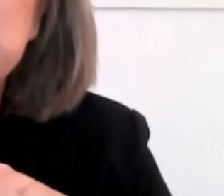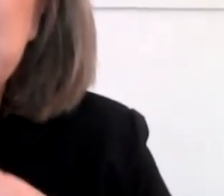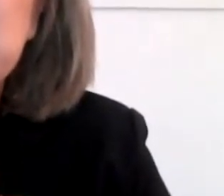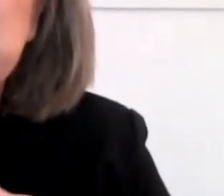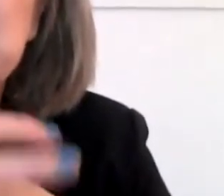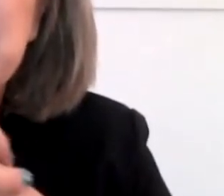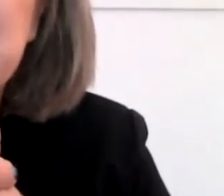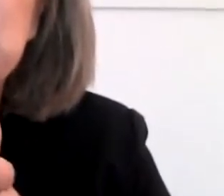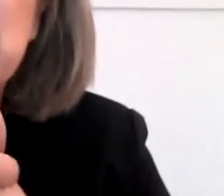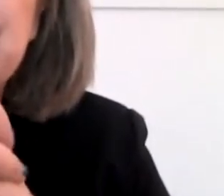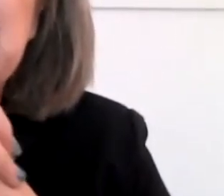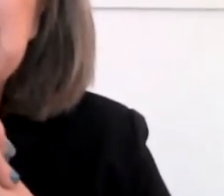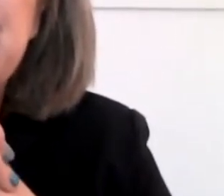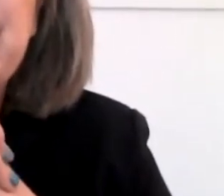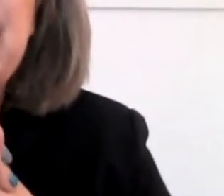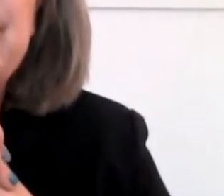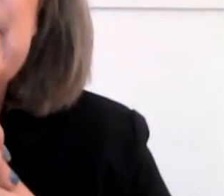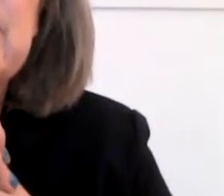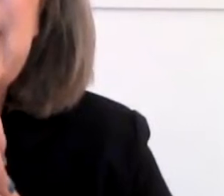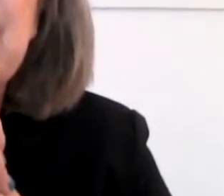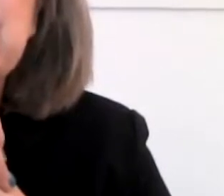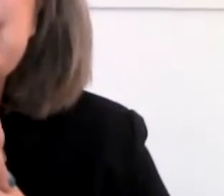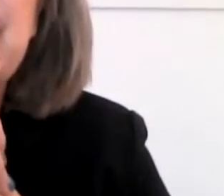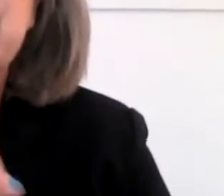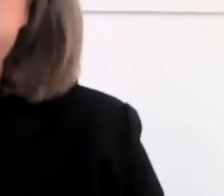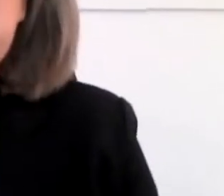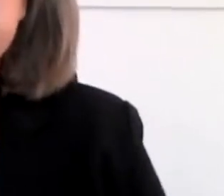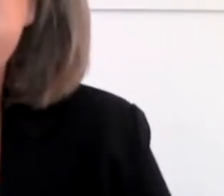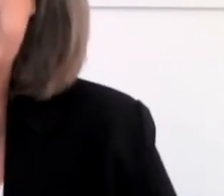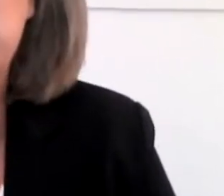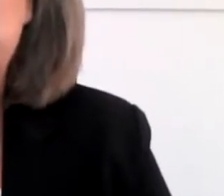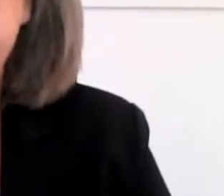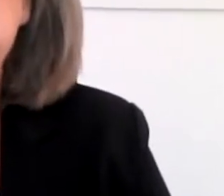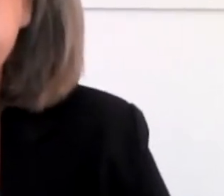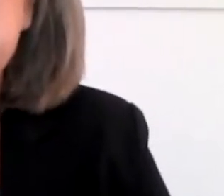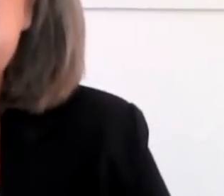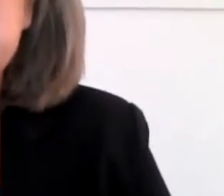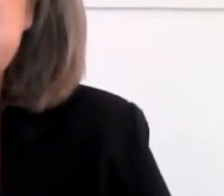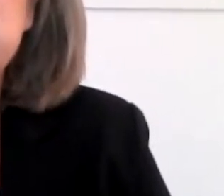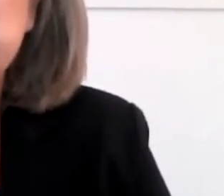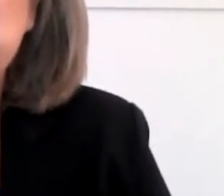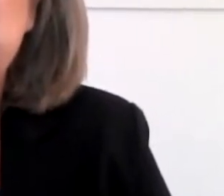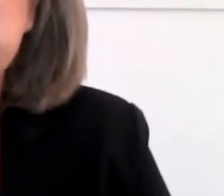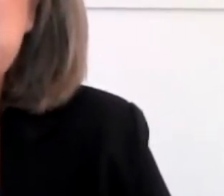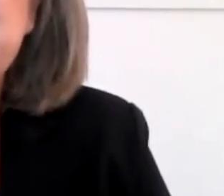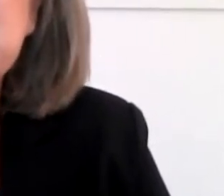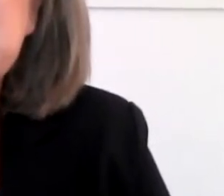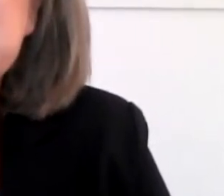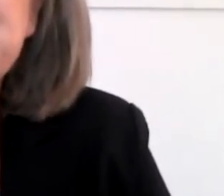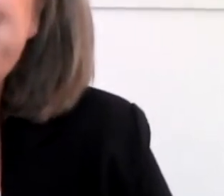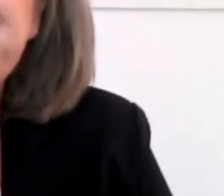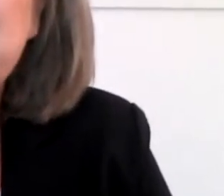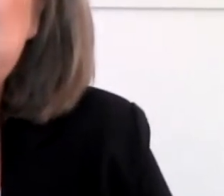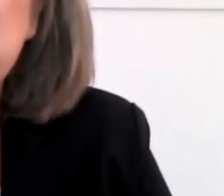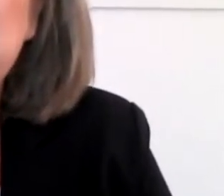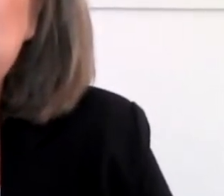chronic stressors and traumas that might not be in those categories, that might occur outside the home or inside school or in those other places.